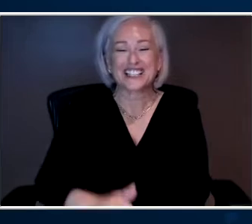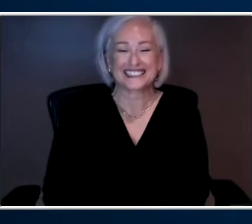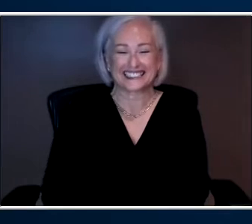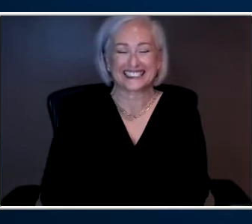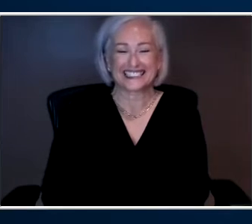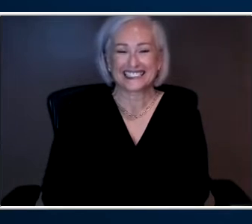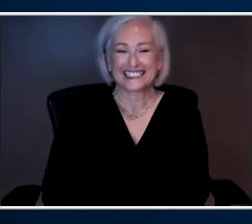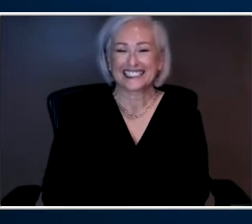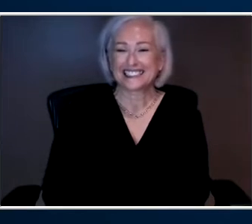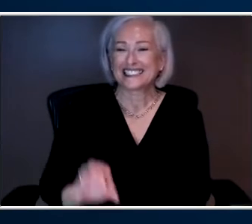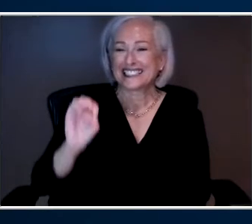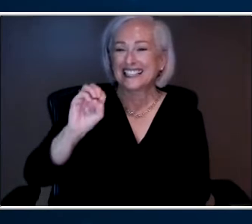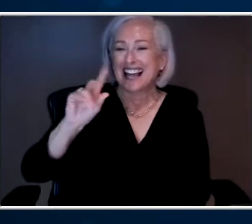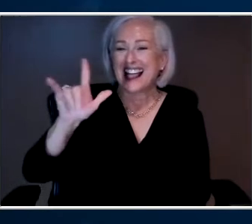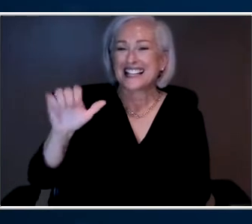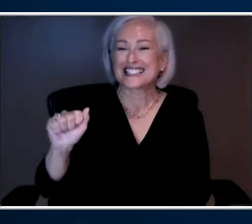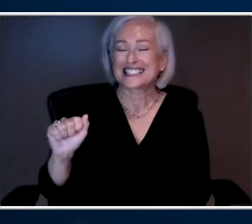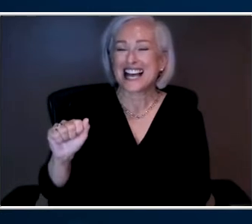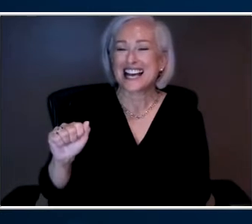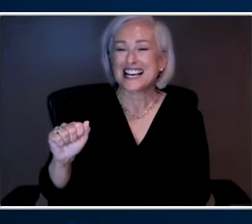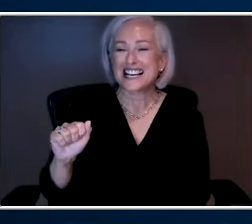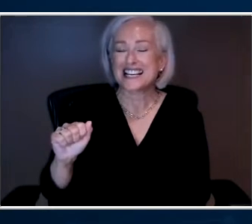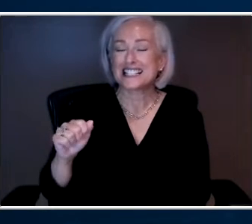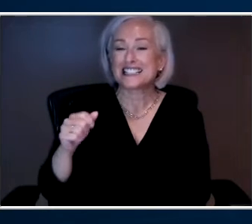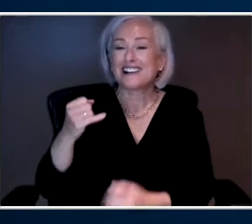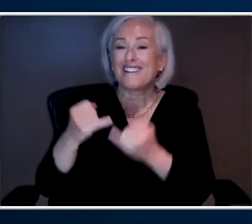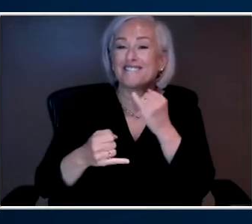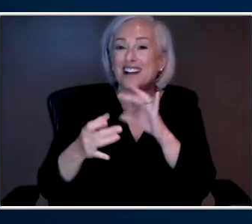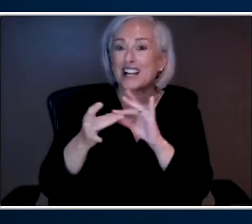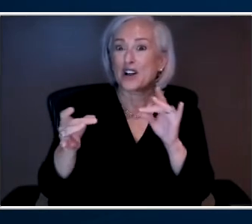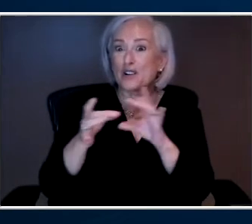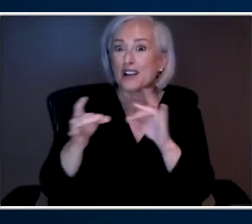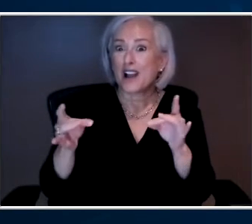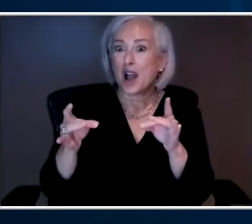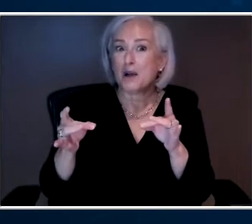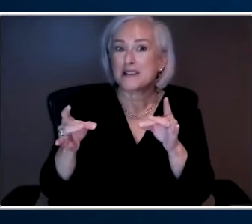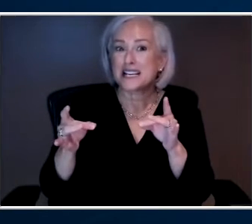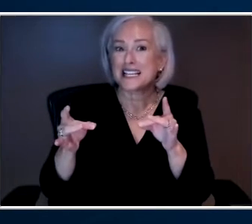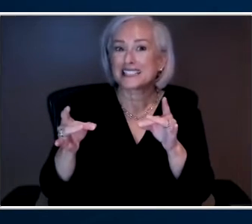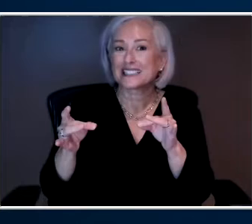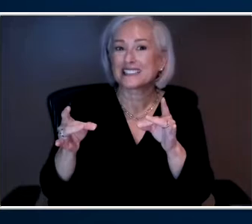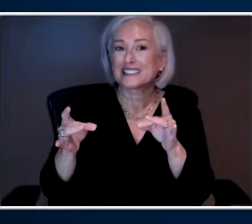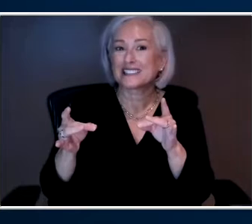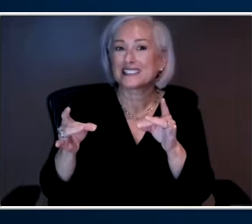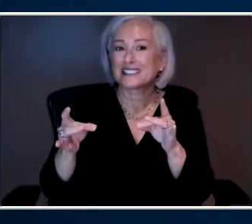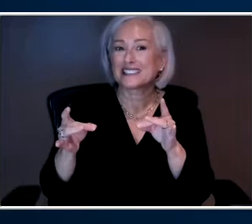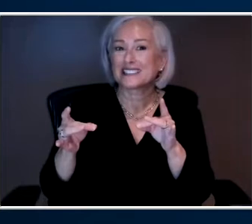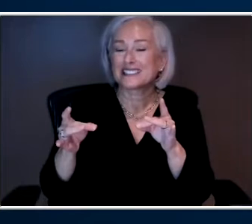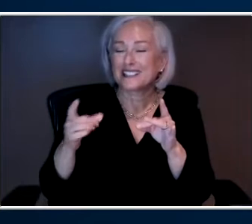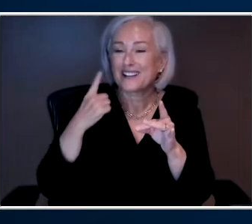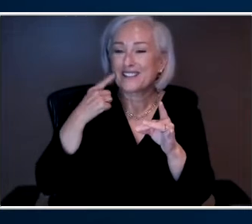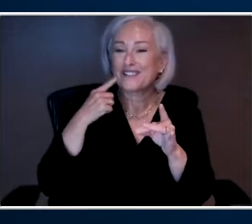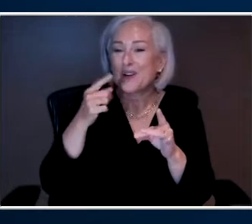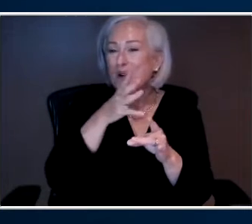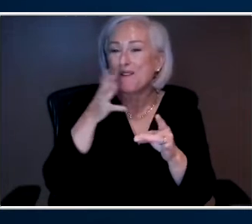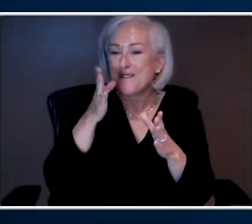Elsa, You're welcome. last words for Frank. Well, not last words, but last words today for Farmer Frank from you.